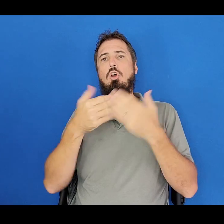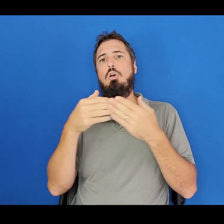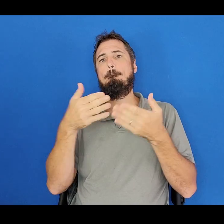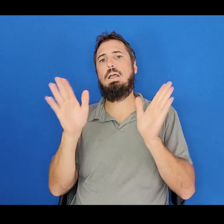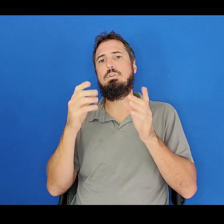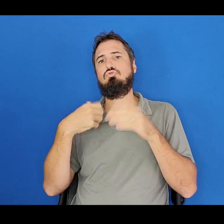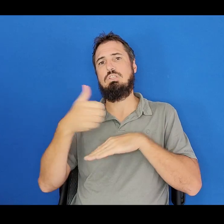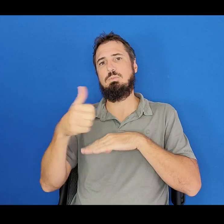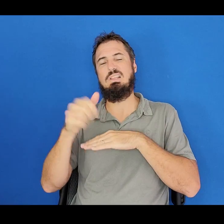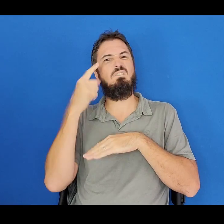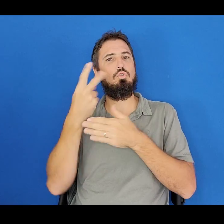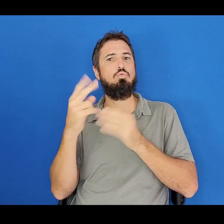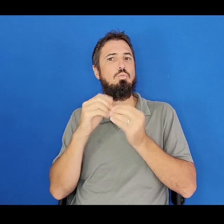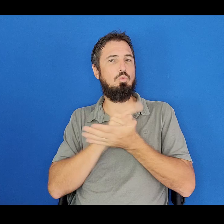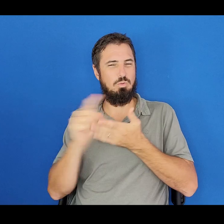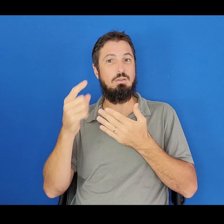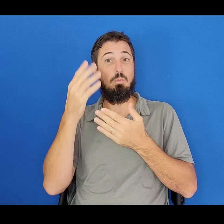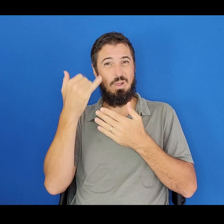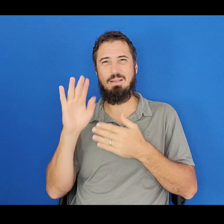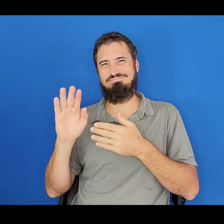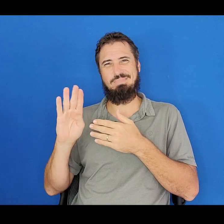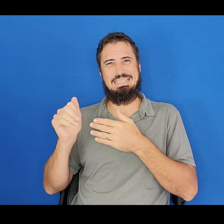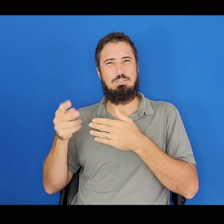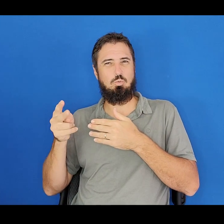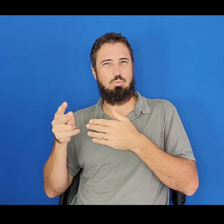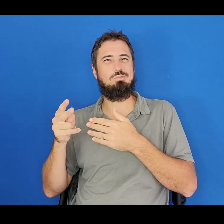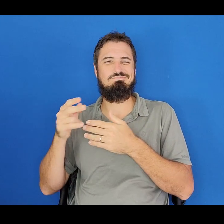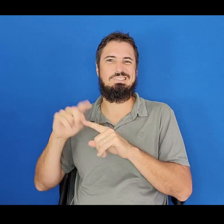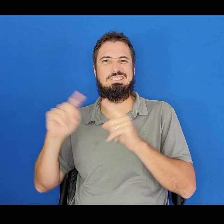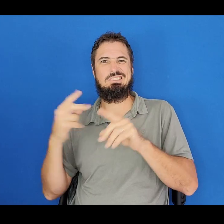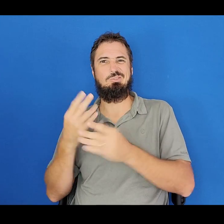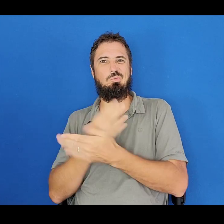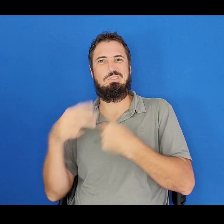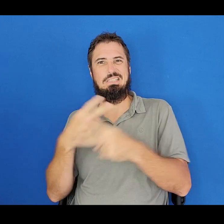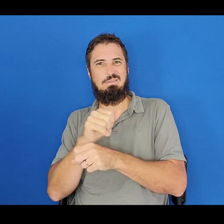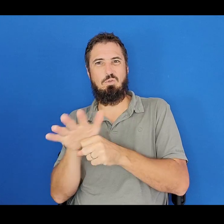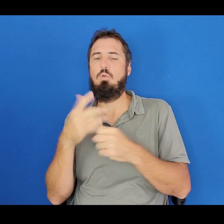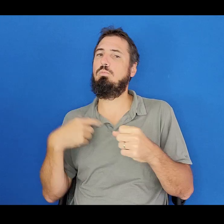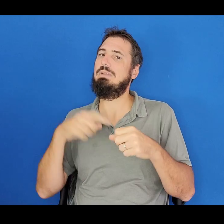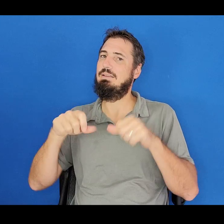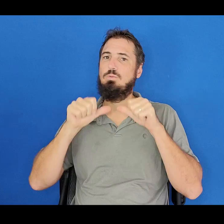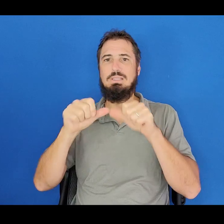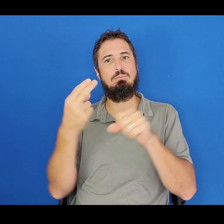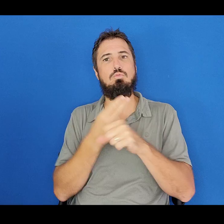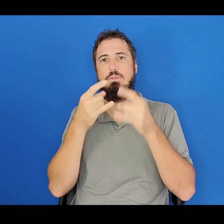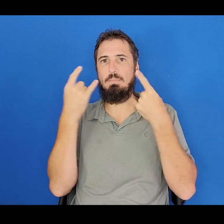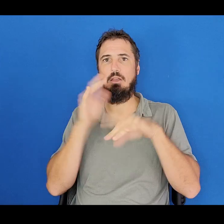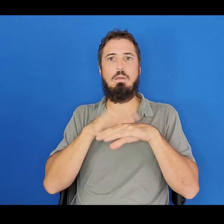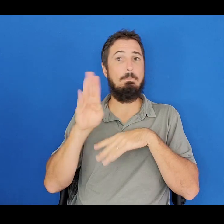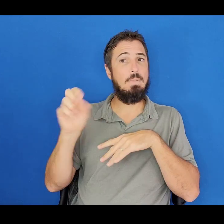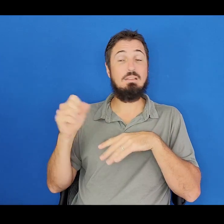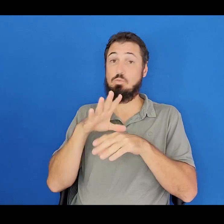for an additional 2 weeks due to the BA2 surge on the mainland. So we must continue wearing masks on